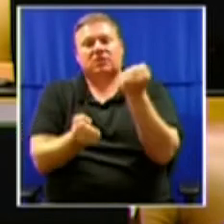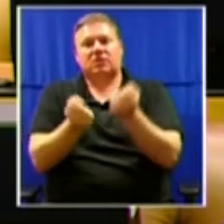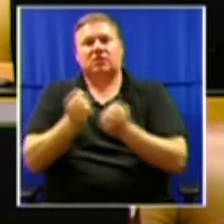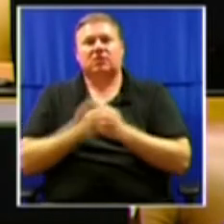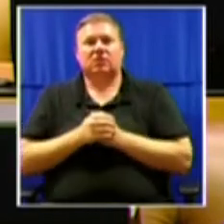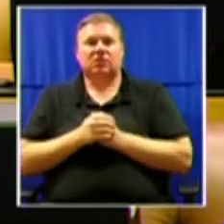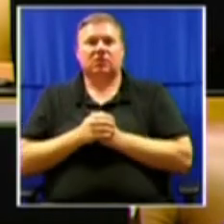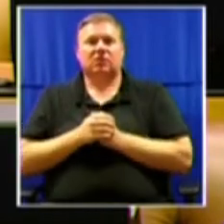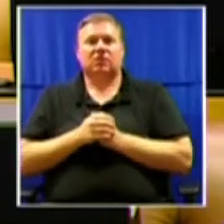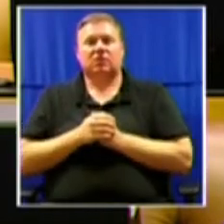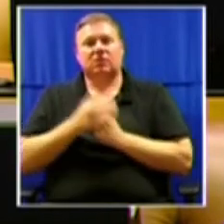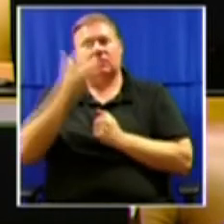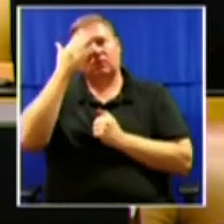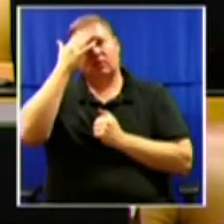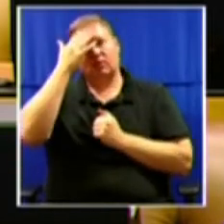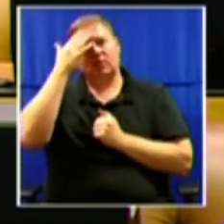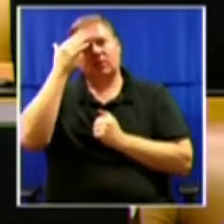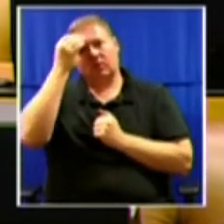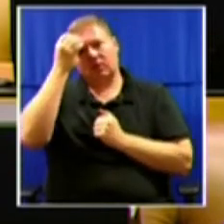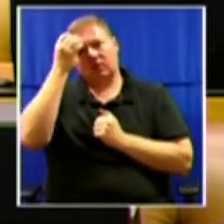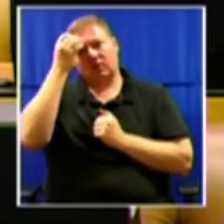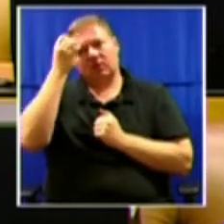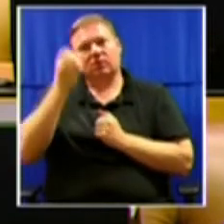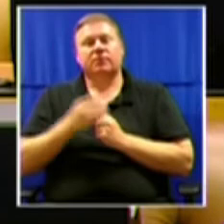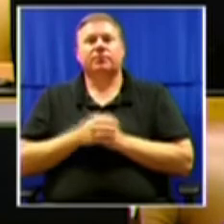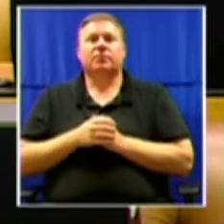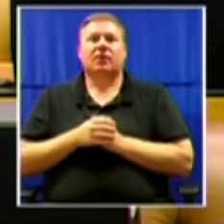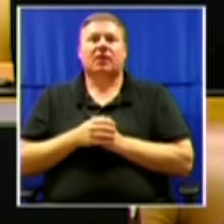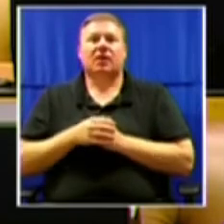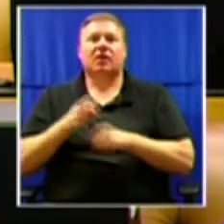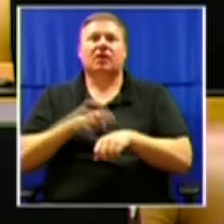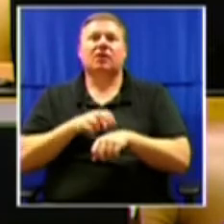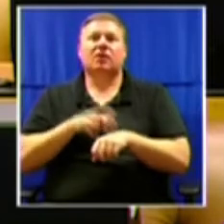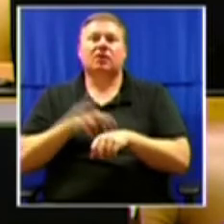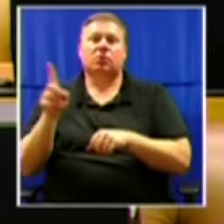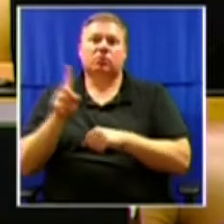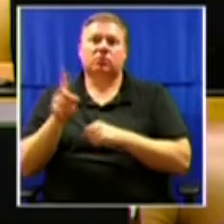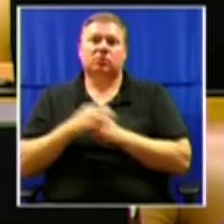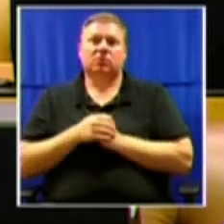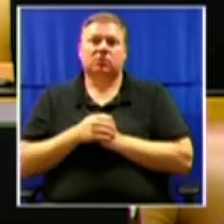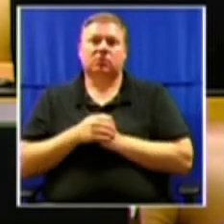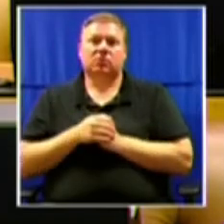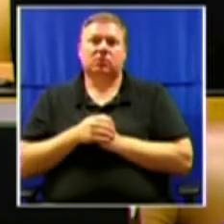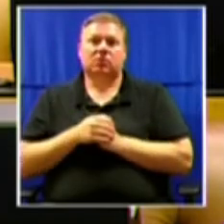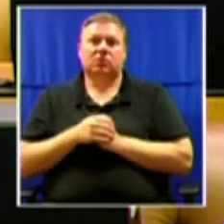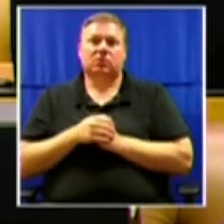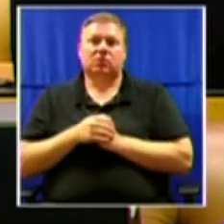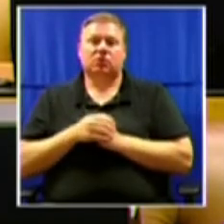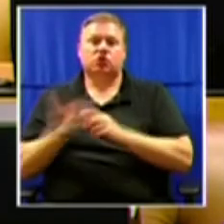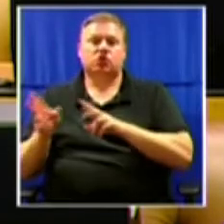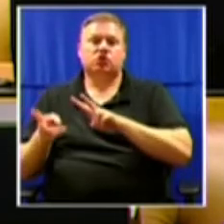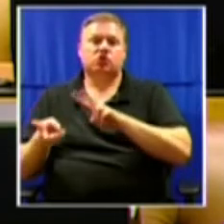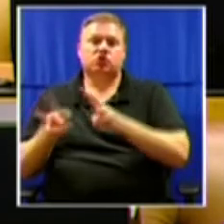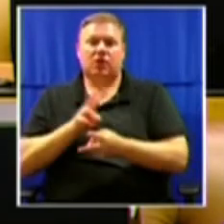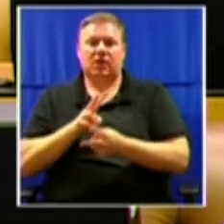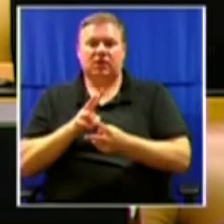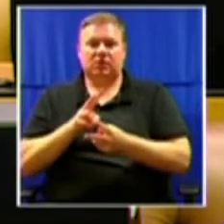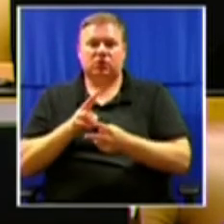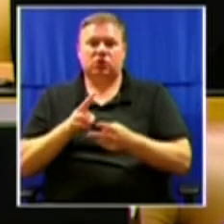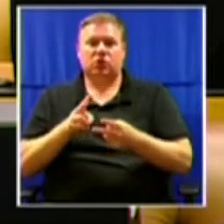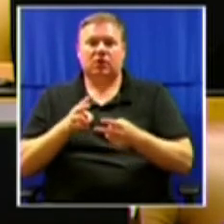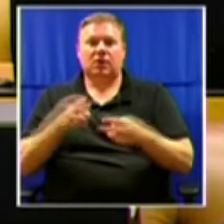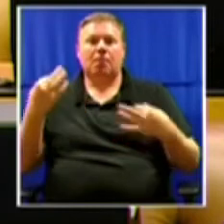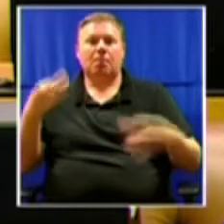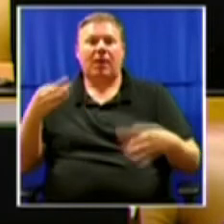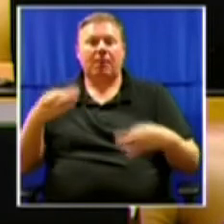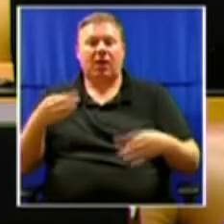criminal justice cluster, to say we need to emigrate from the physical